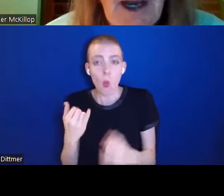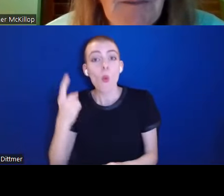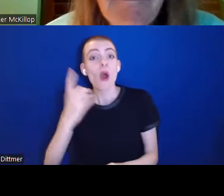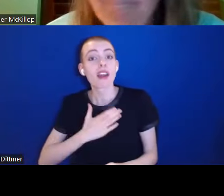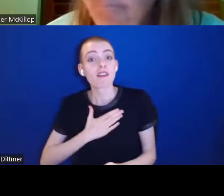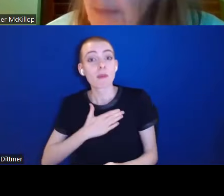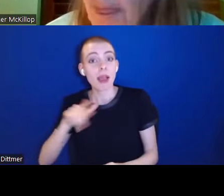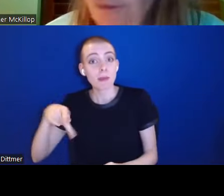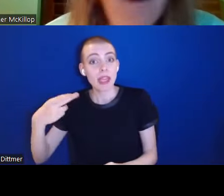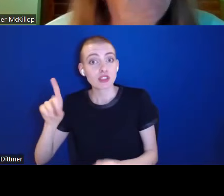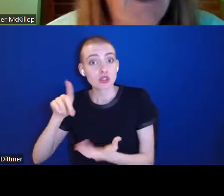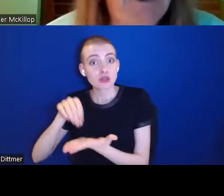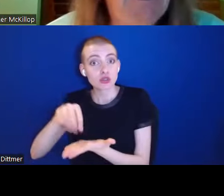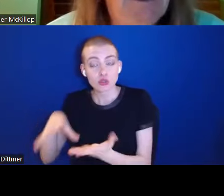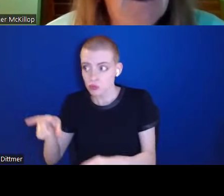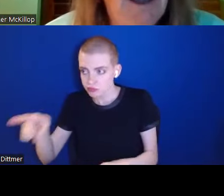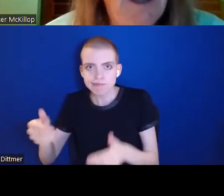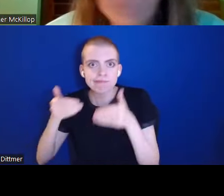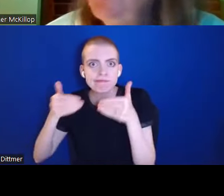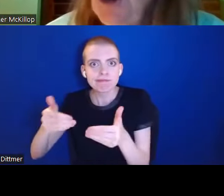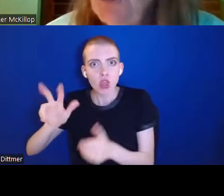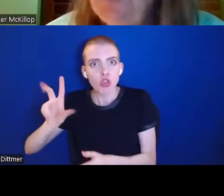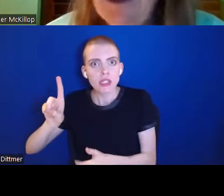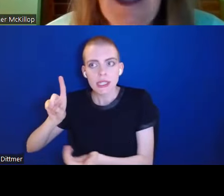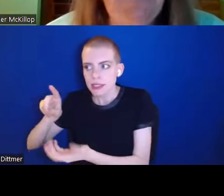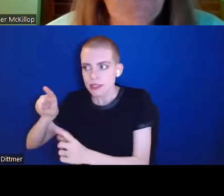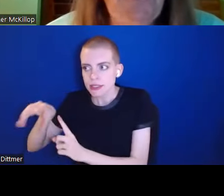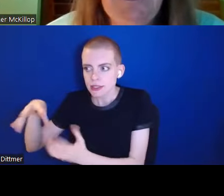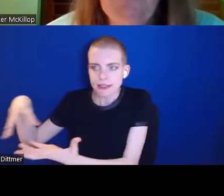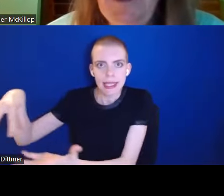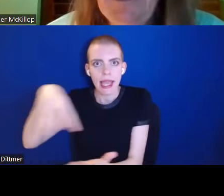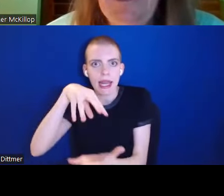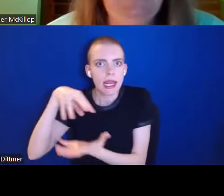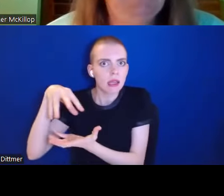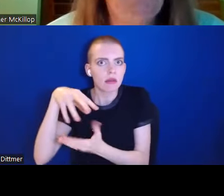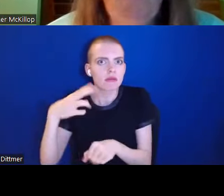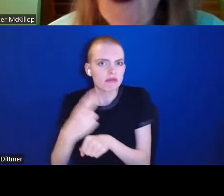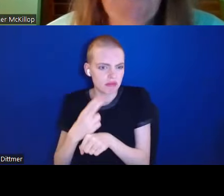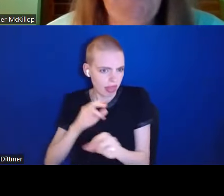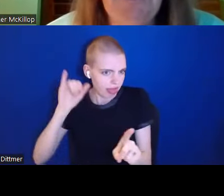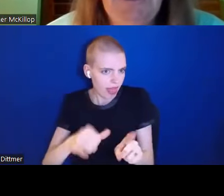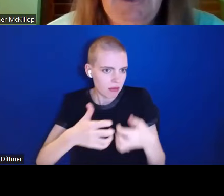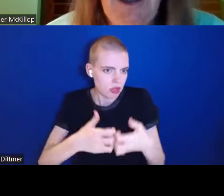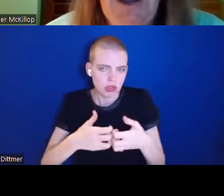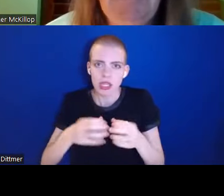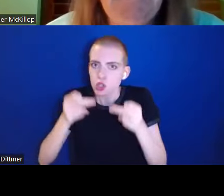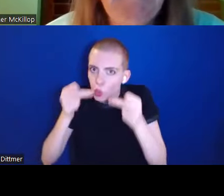been 3D scanning using the Artec, and it's really quick and wonderful.